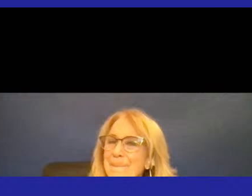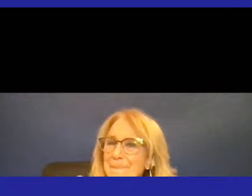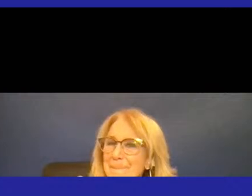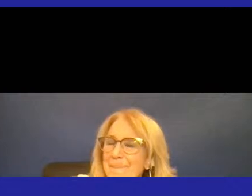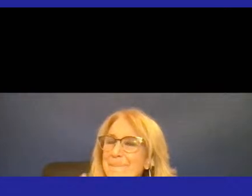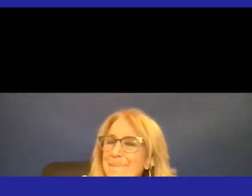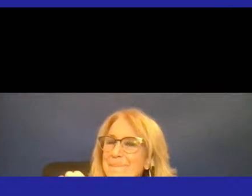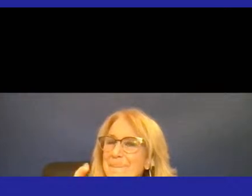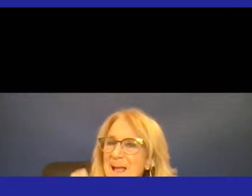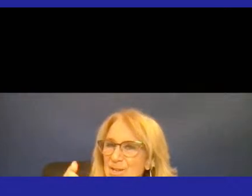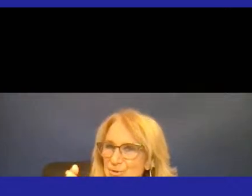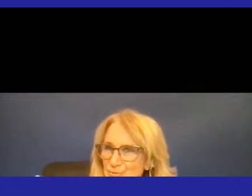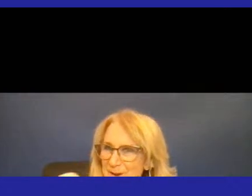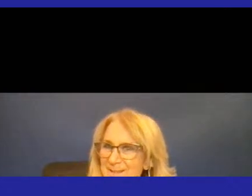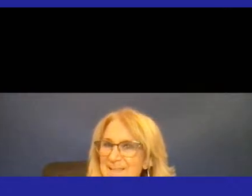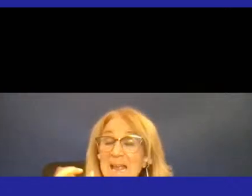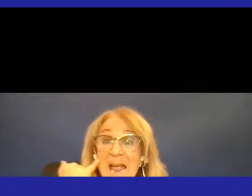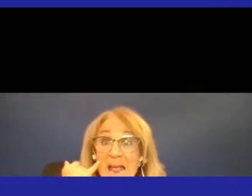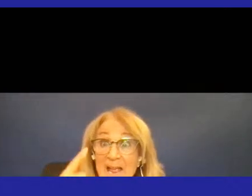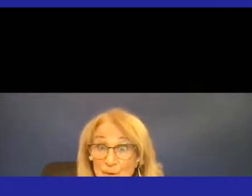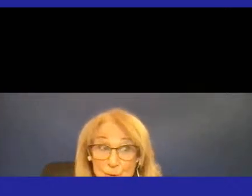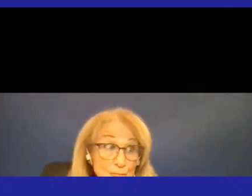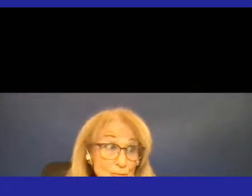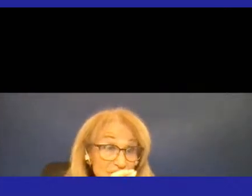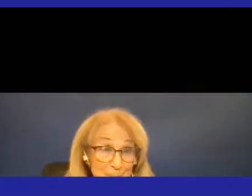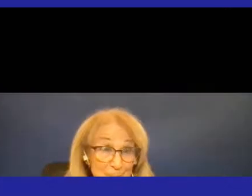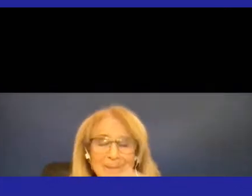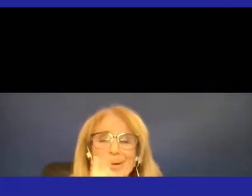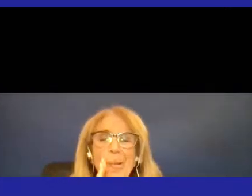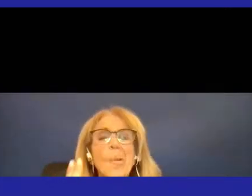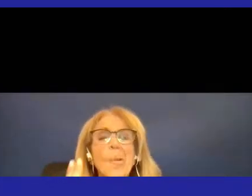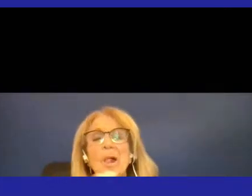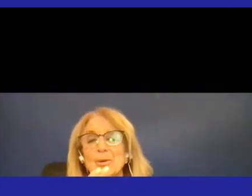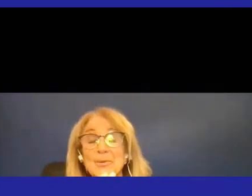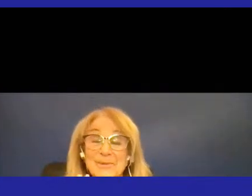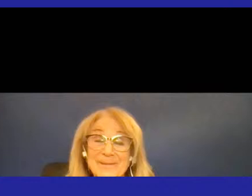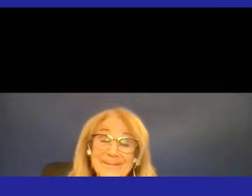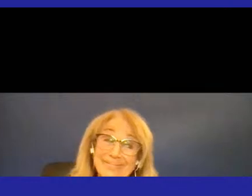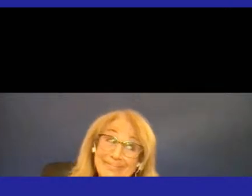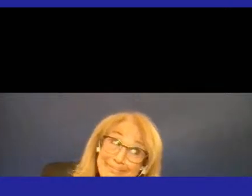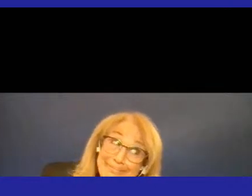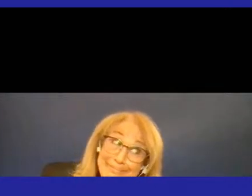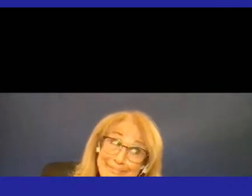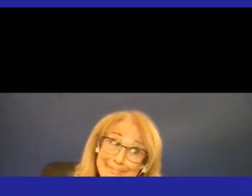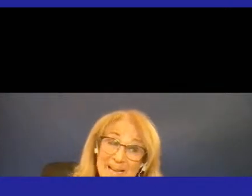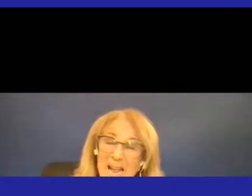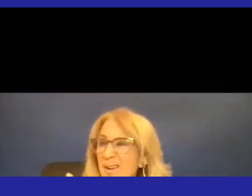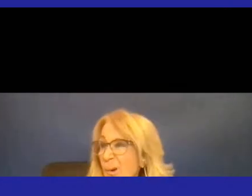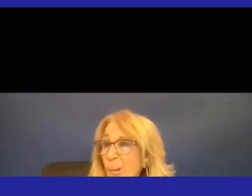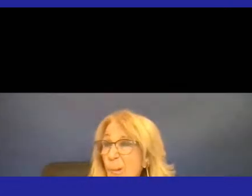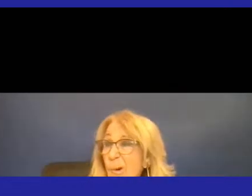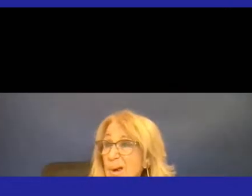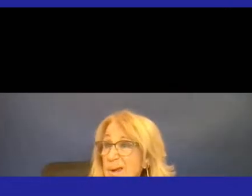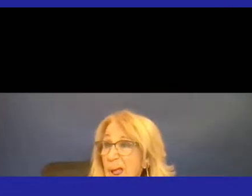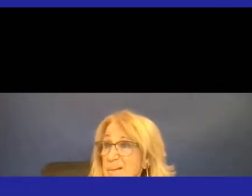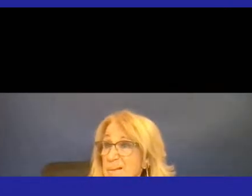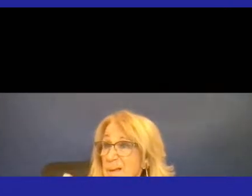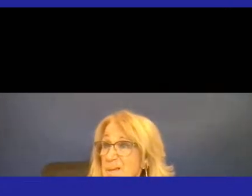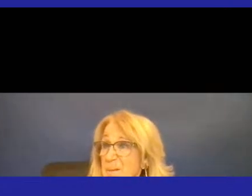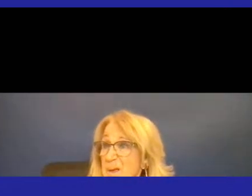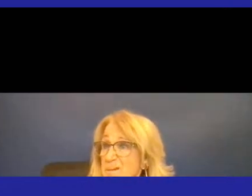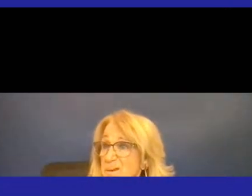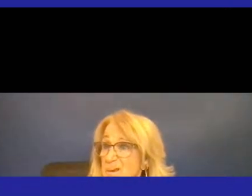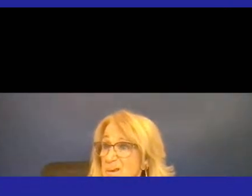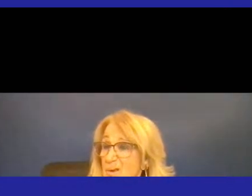likely be using it. If you're not responding, then they're like, well, that was a waste of time for me to send that But, message. you